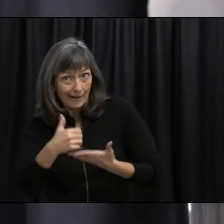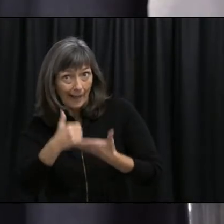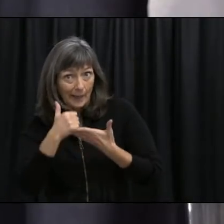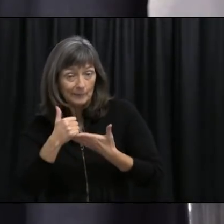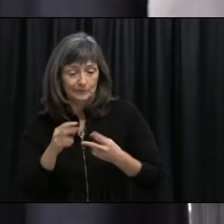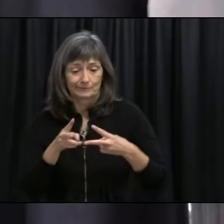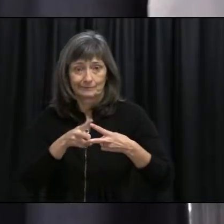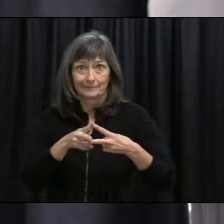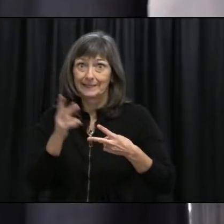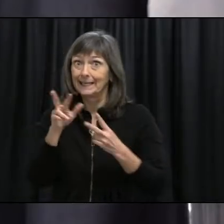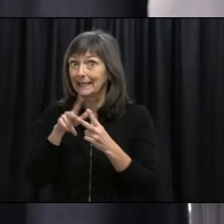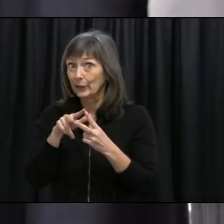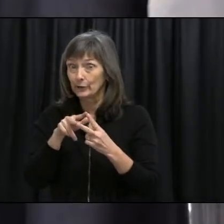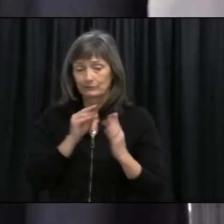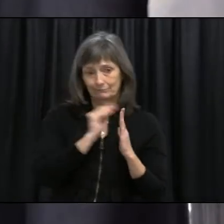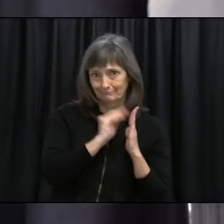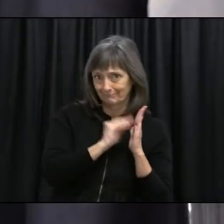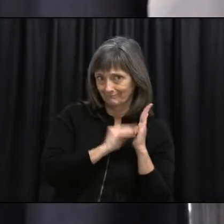of doing it.